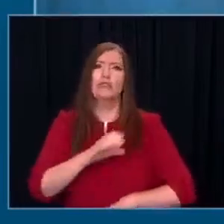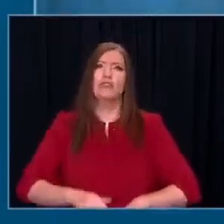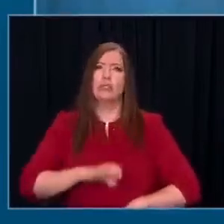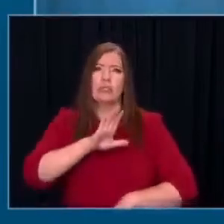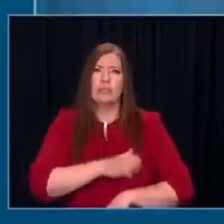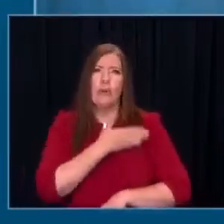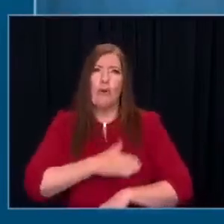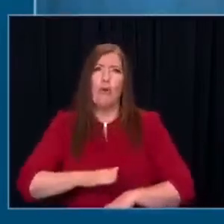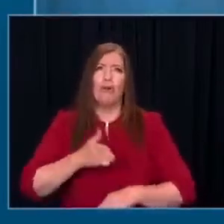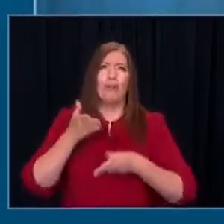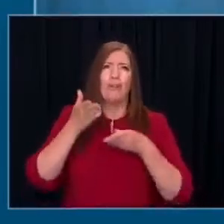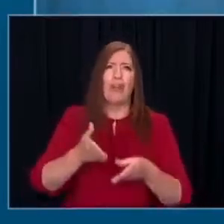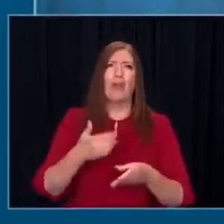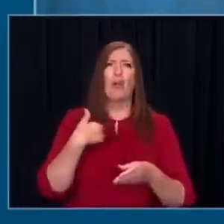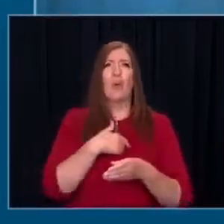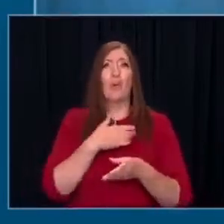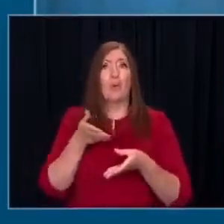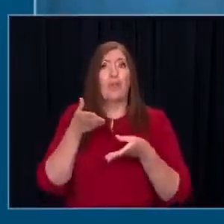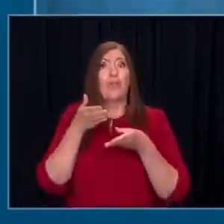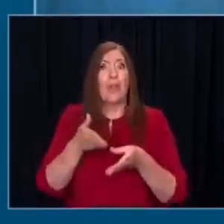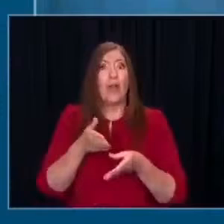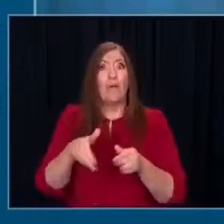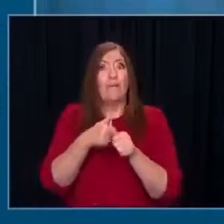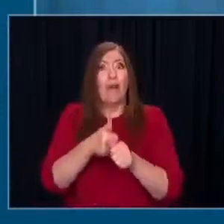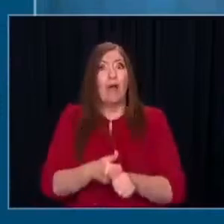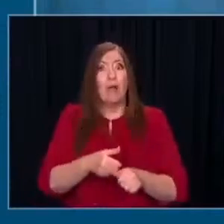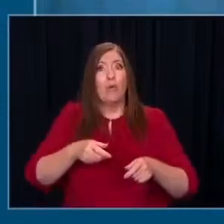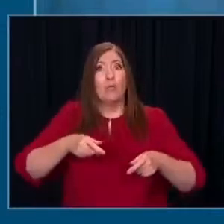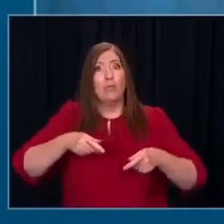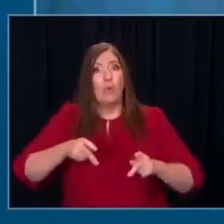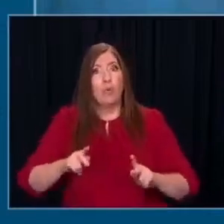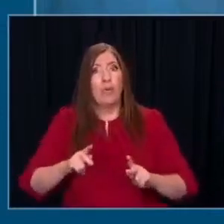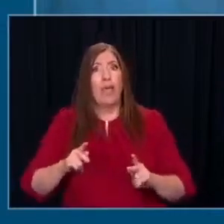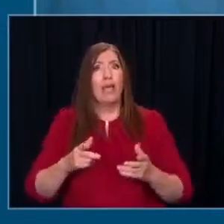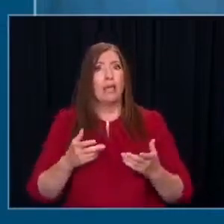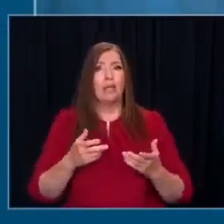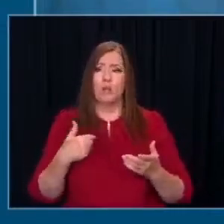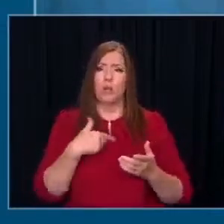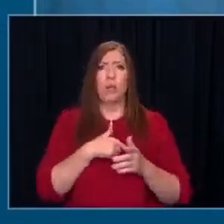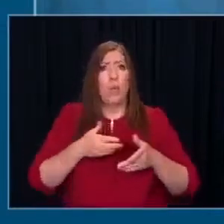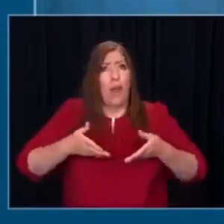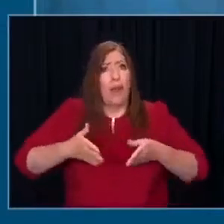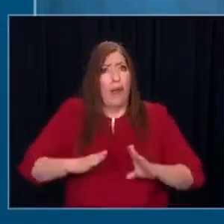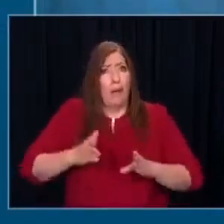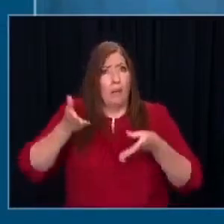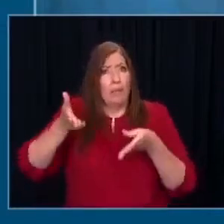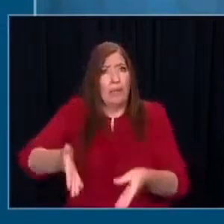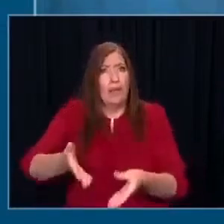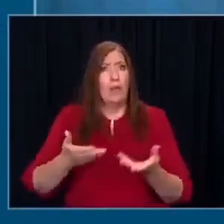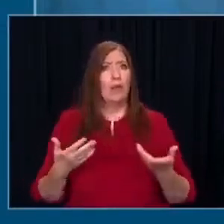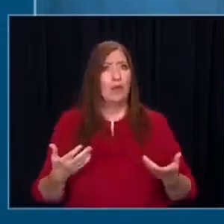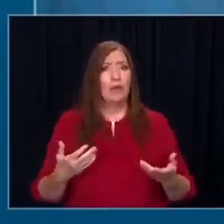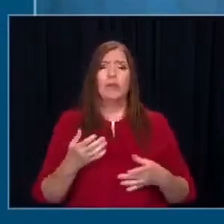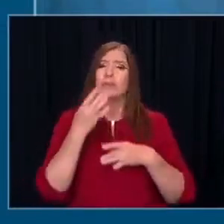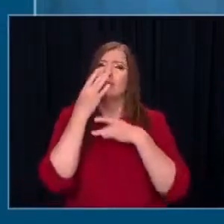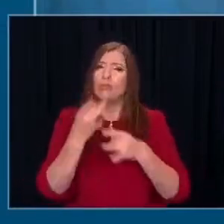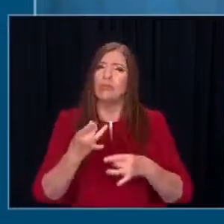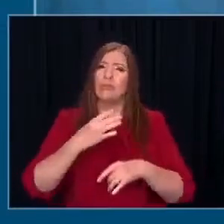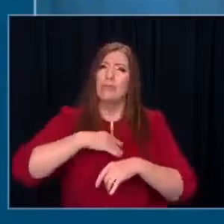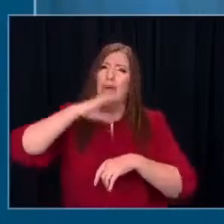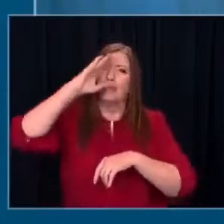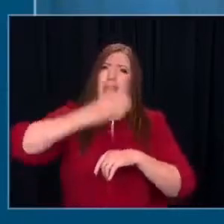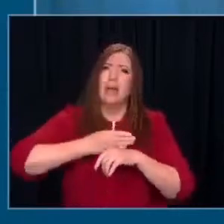were there, we were under a permit, we were allowed to be there. And what's really interesting is this. My son, who